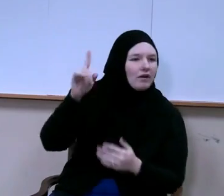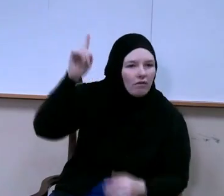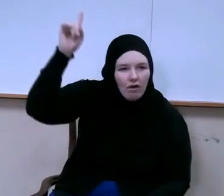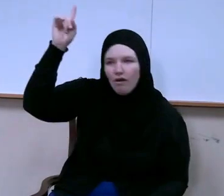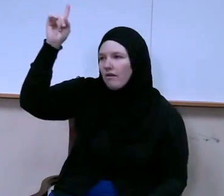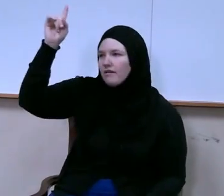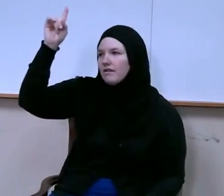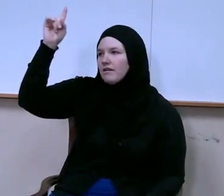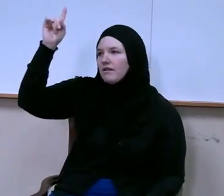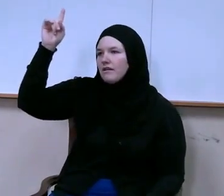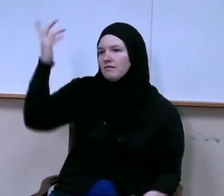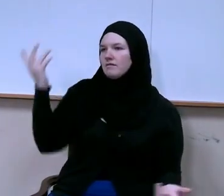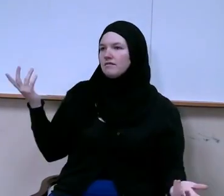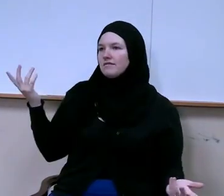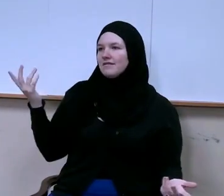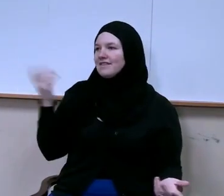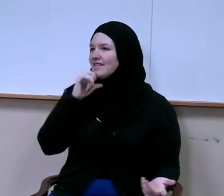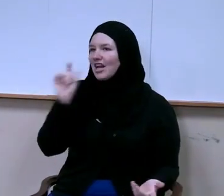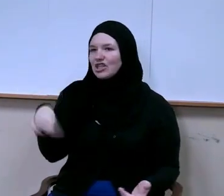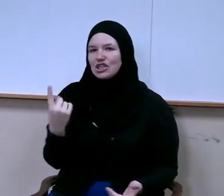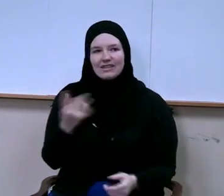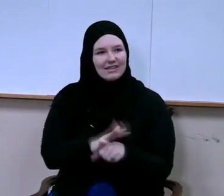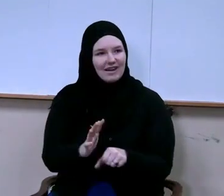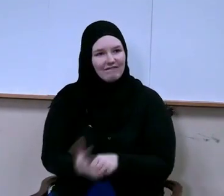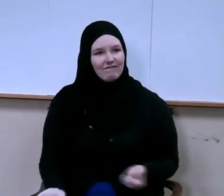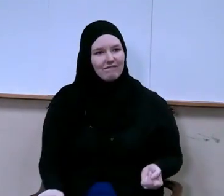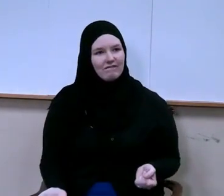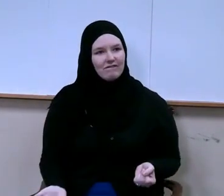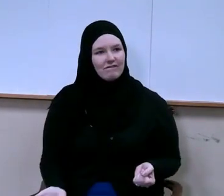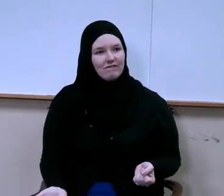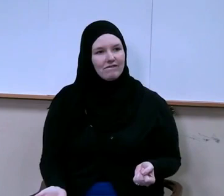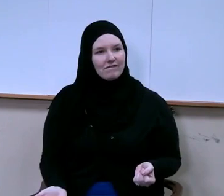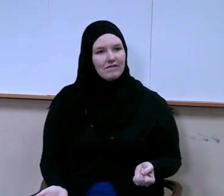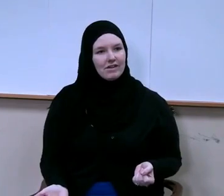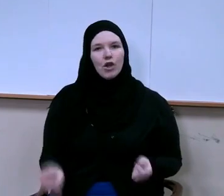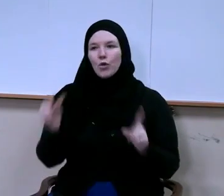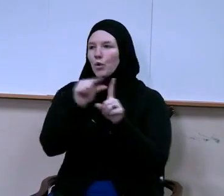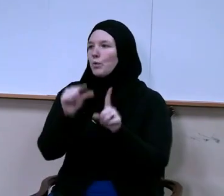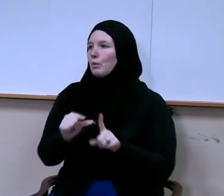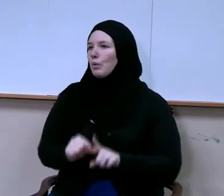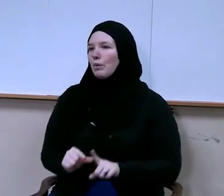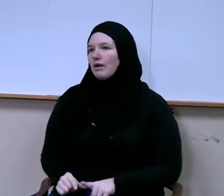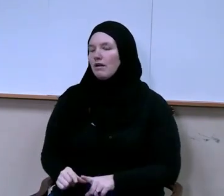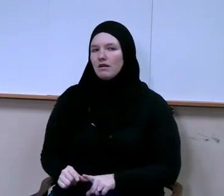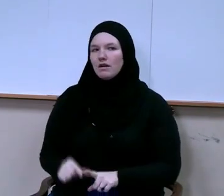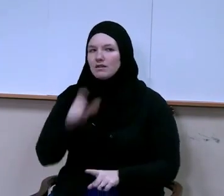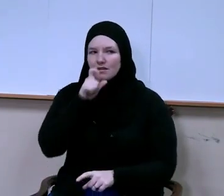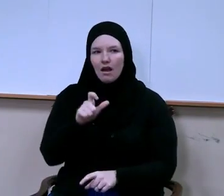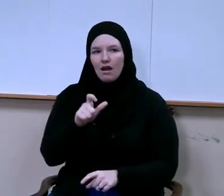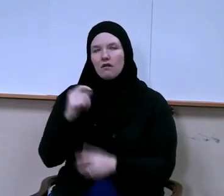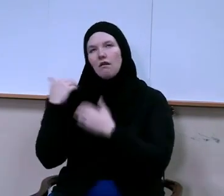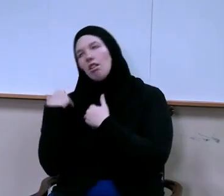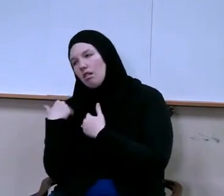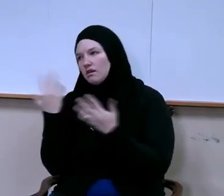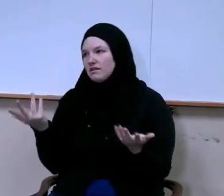Subhanallah, as quick as you can and get it over with. It is not a chore that you want to get to the finish line of. It